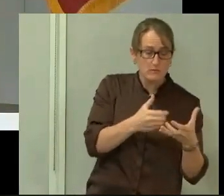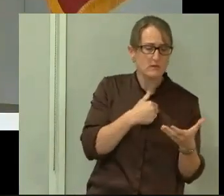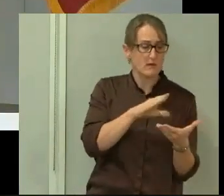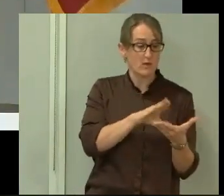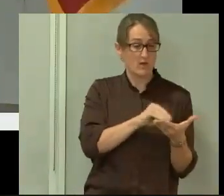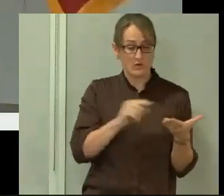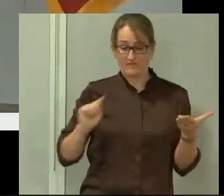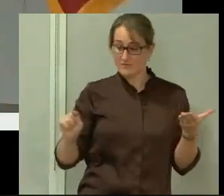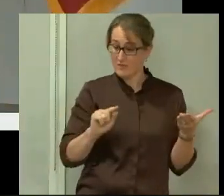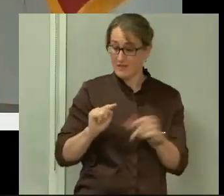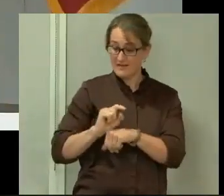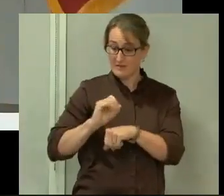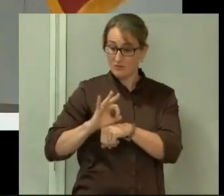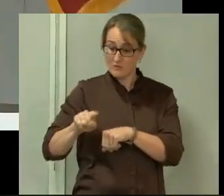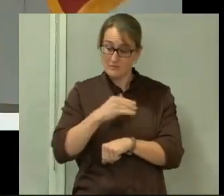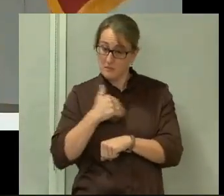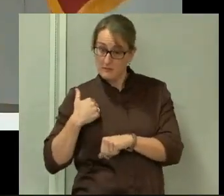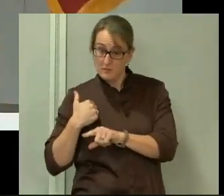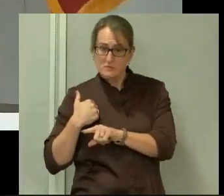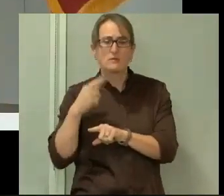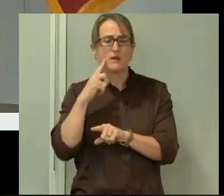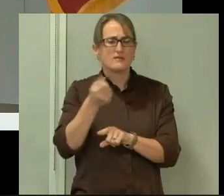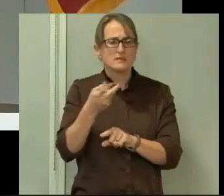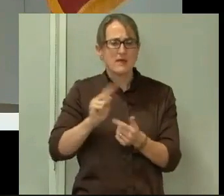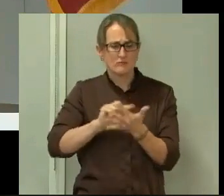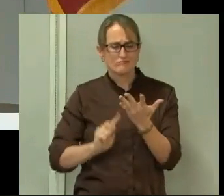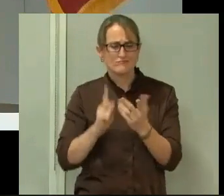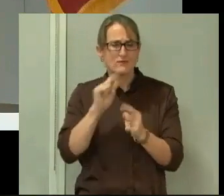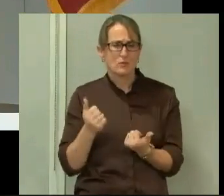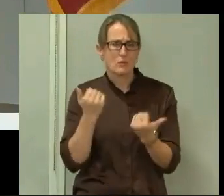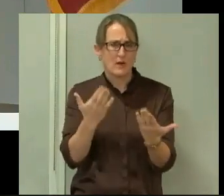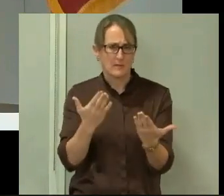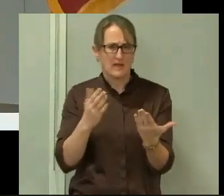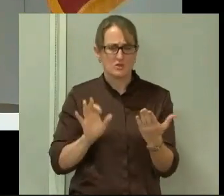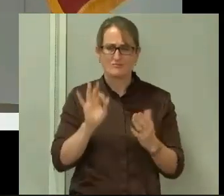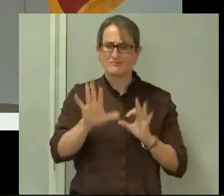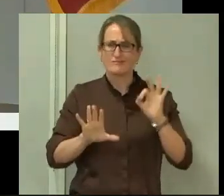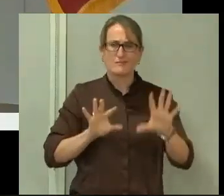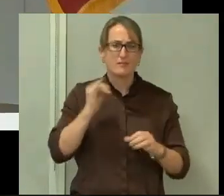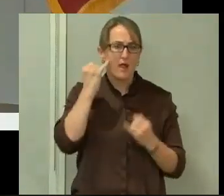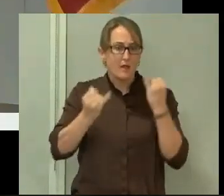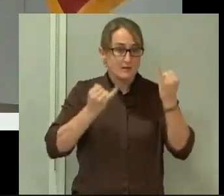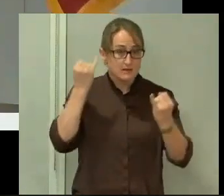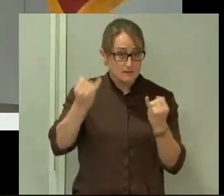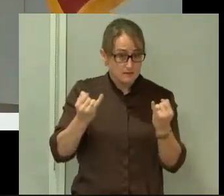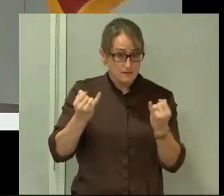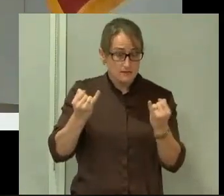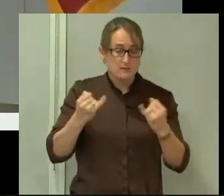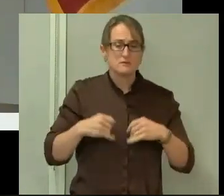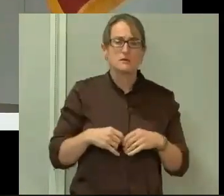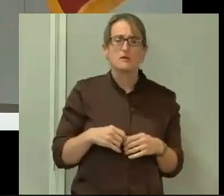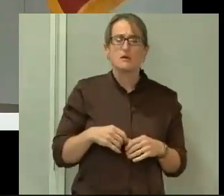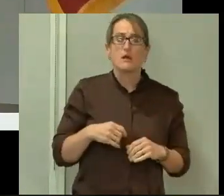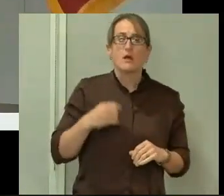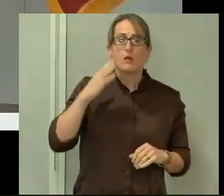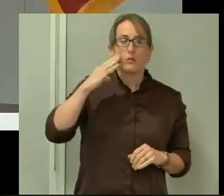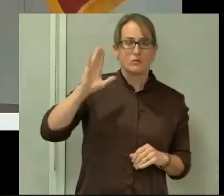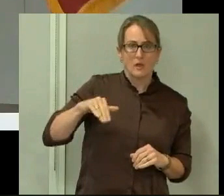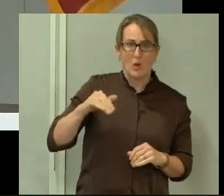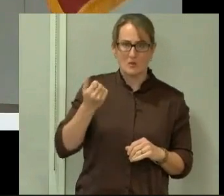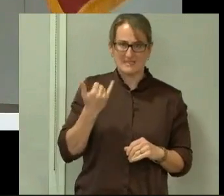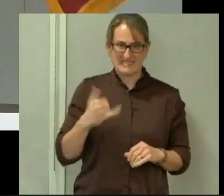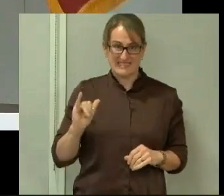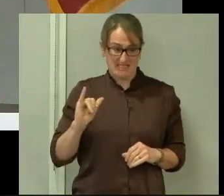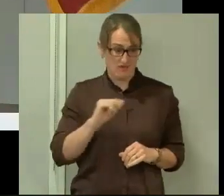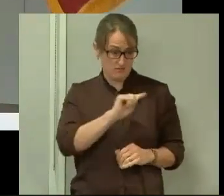force members that there are many different recommendations coming out, and we understand that there are some questions that we still have not been able